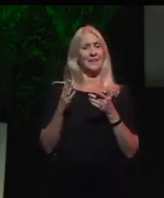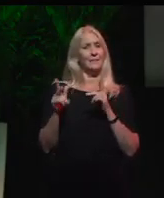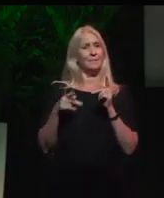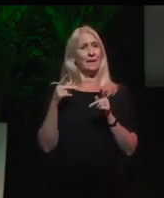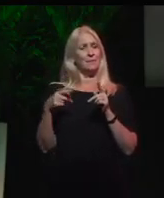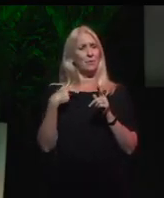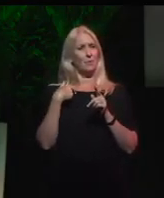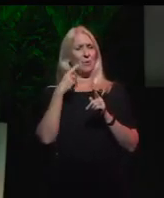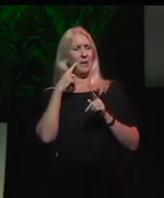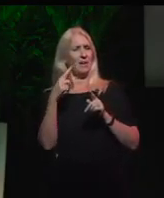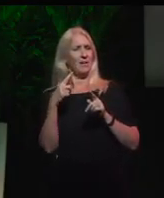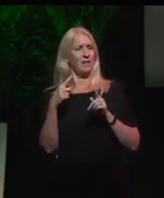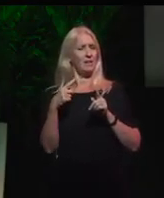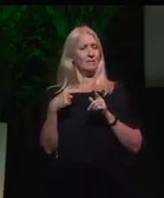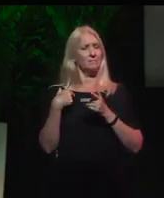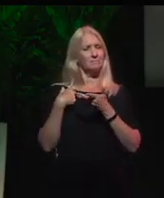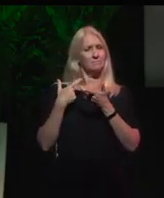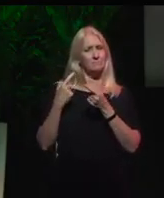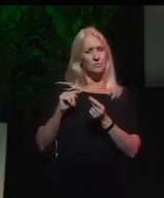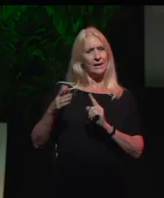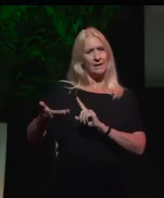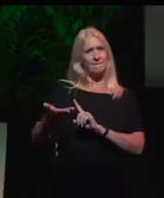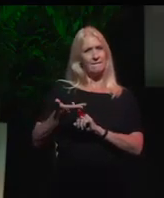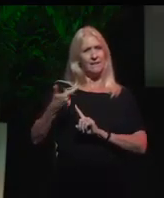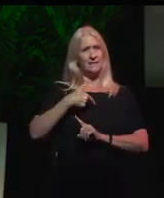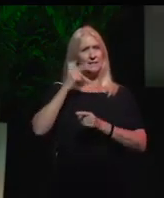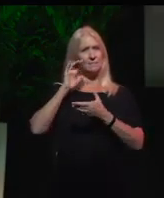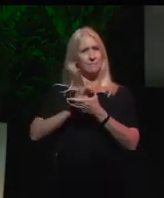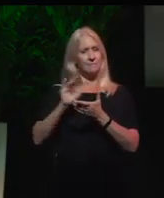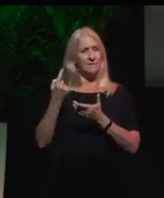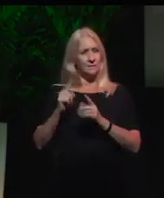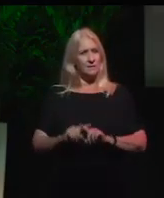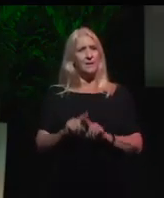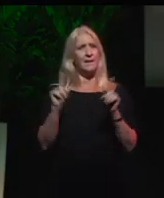erroneous representations of the truth, whatever that may be.